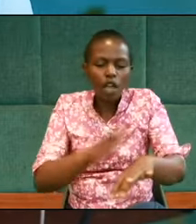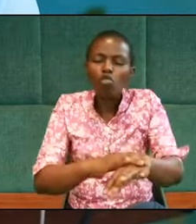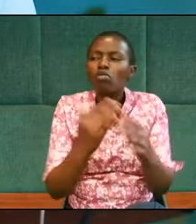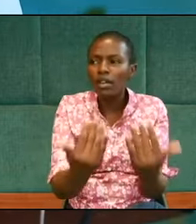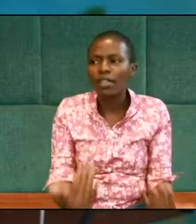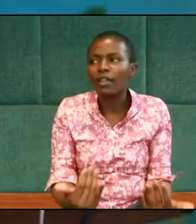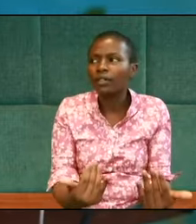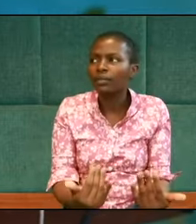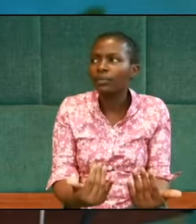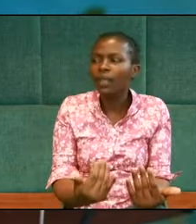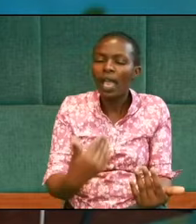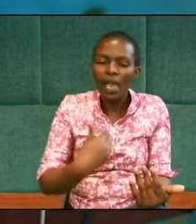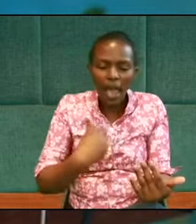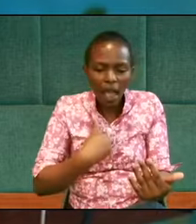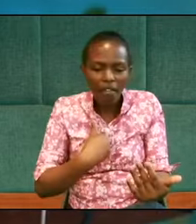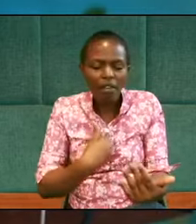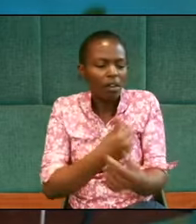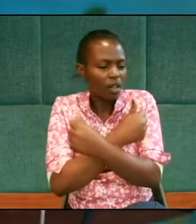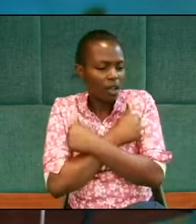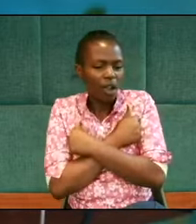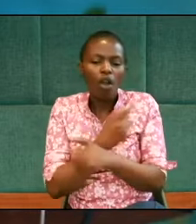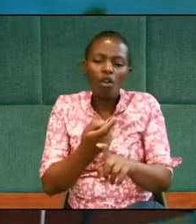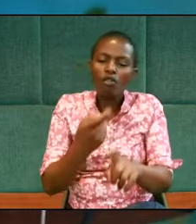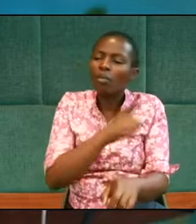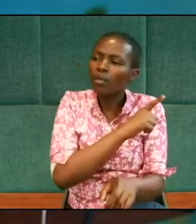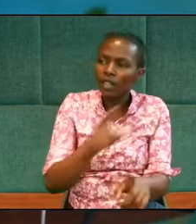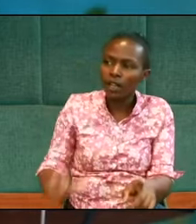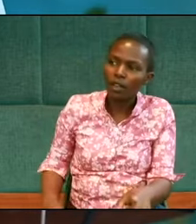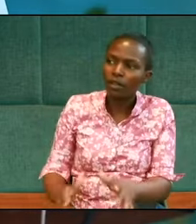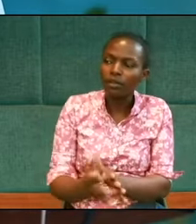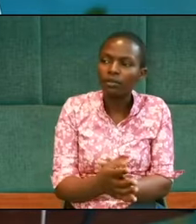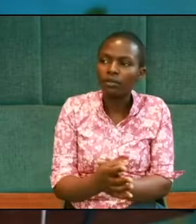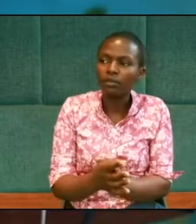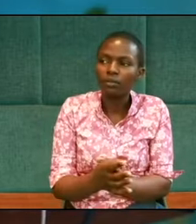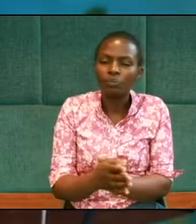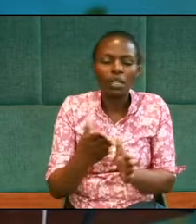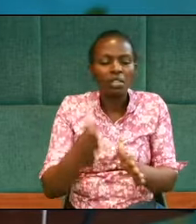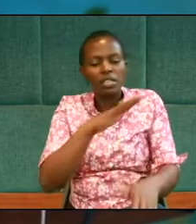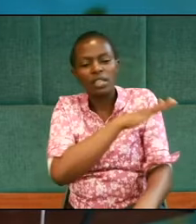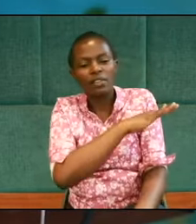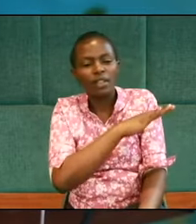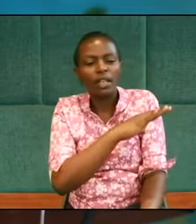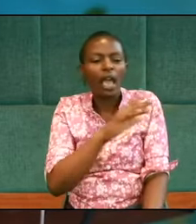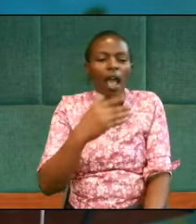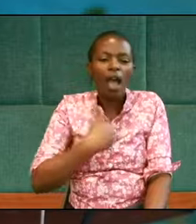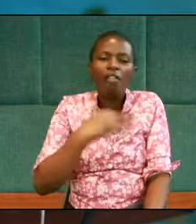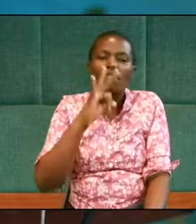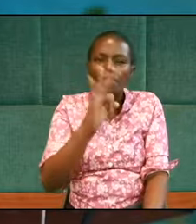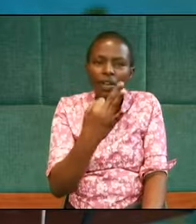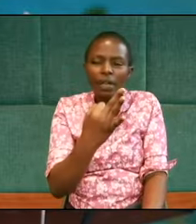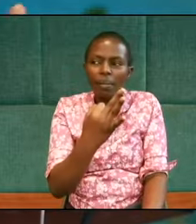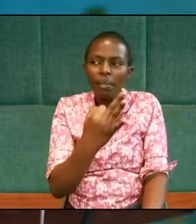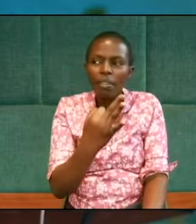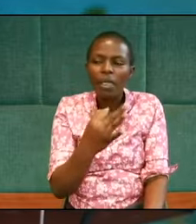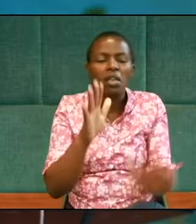and obtains favor from the Lord. This evening I have three basic objectives for